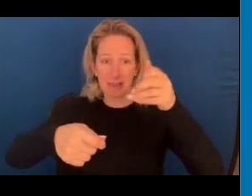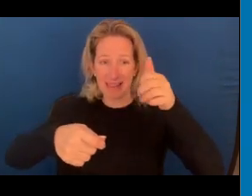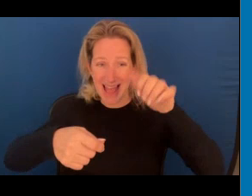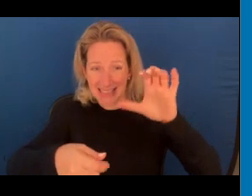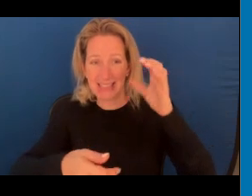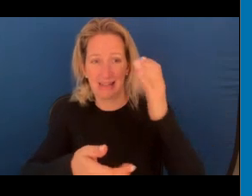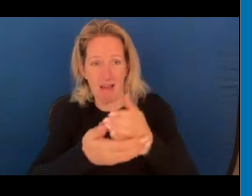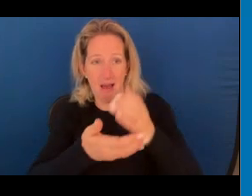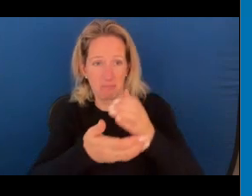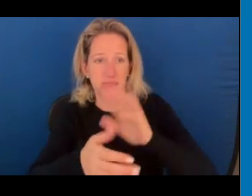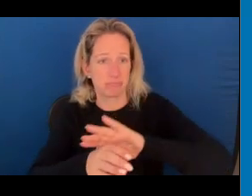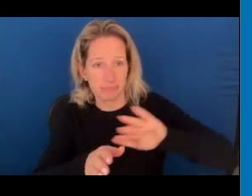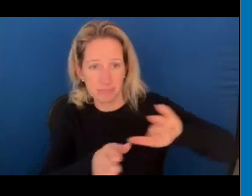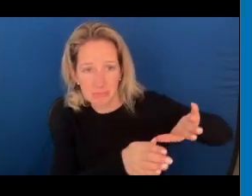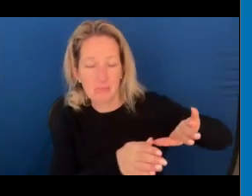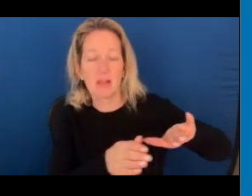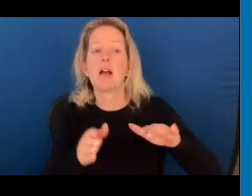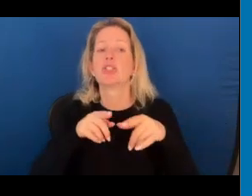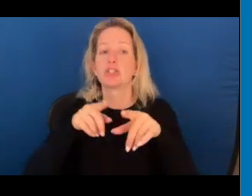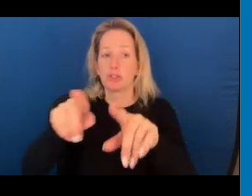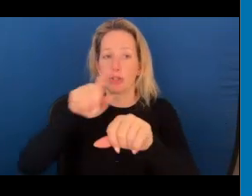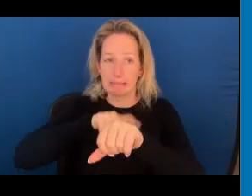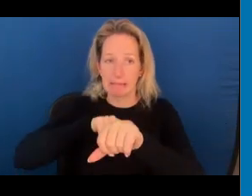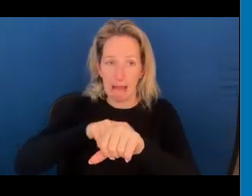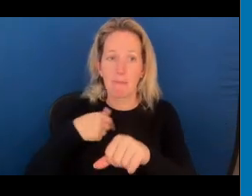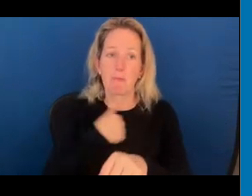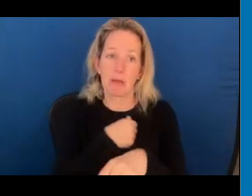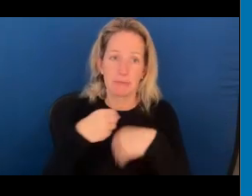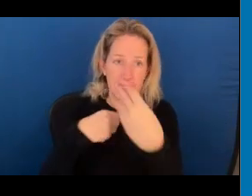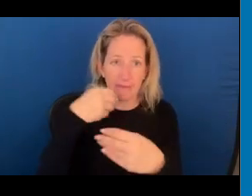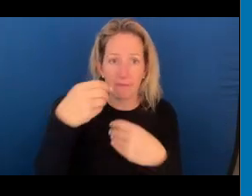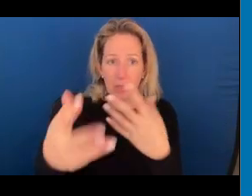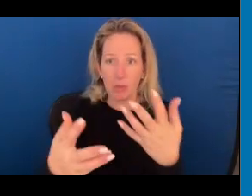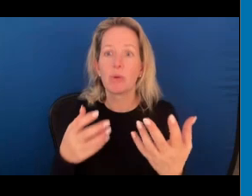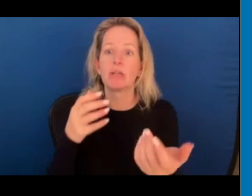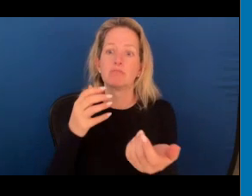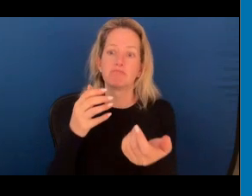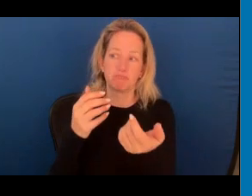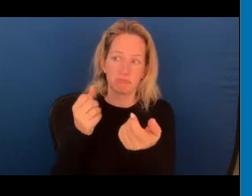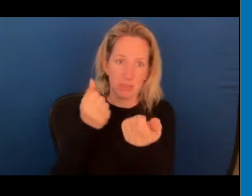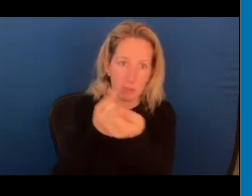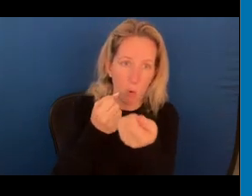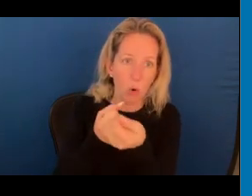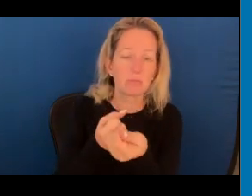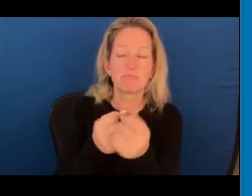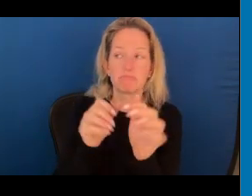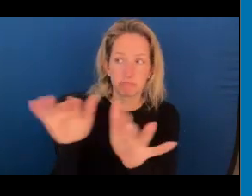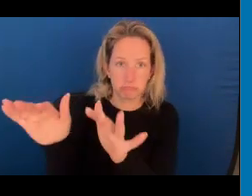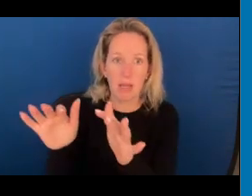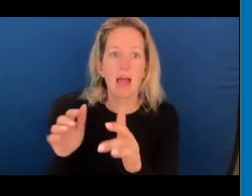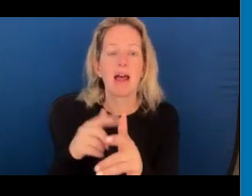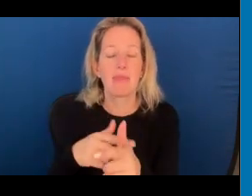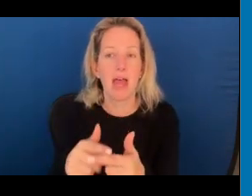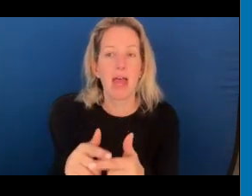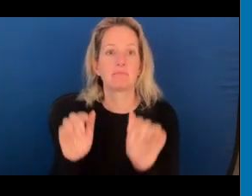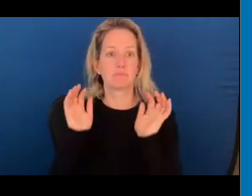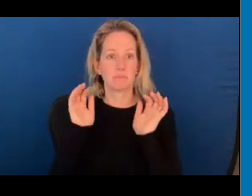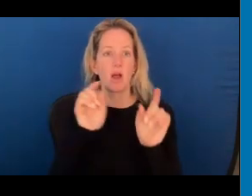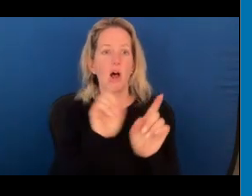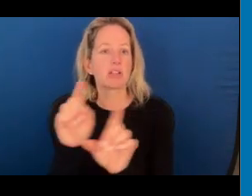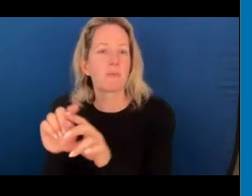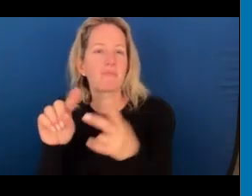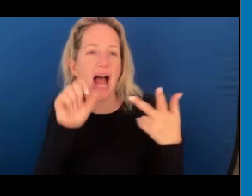over the course of the season, we'll give you the logistical support to implement, and then we'll take it back. You know, we're looking at ice cream shops to